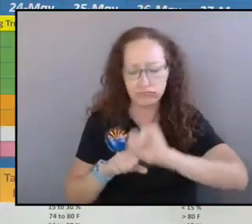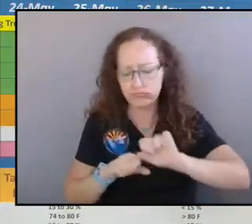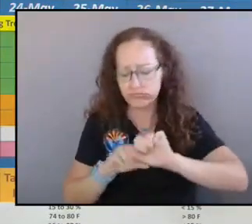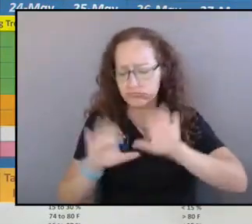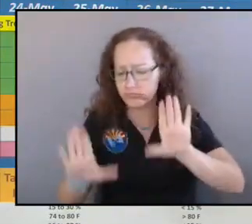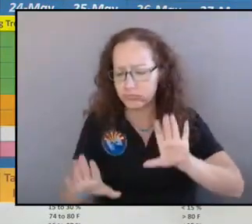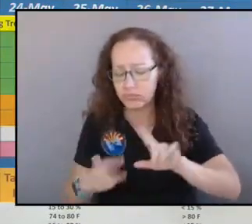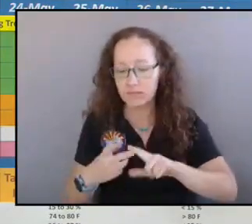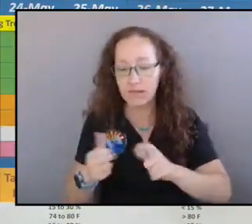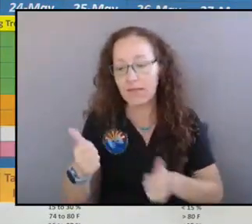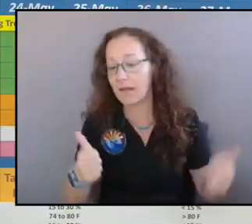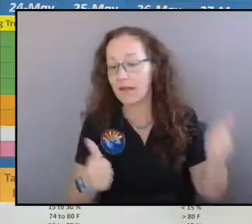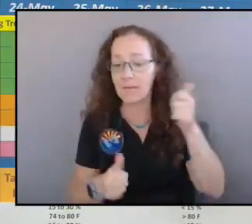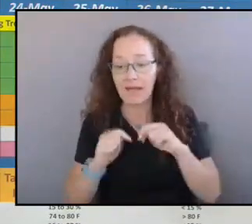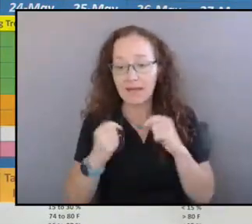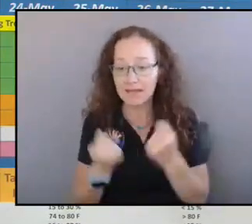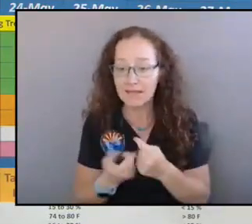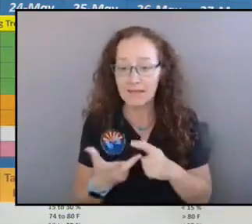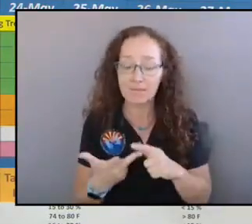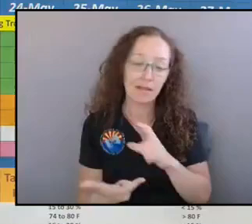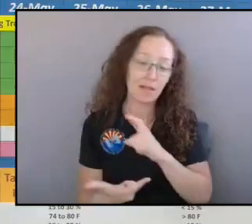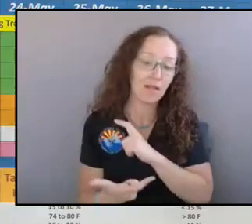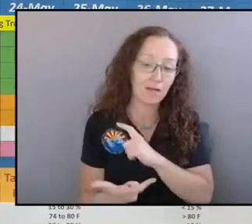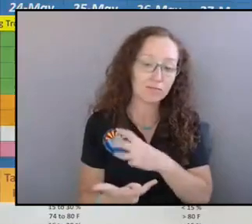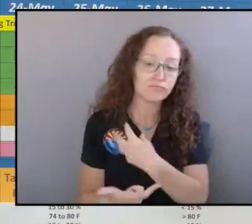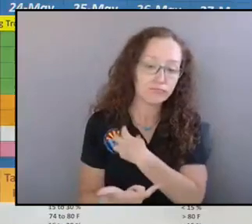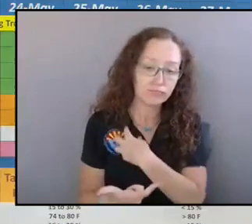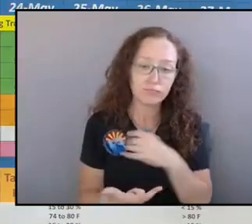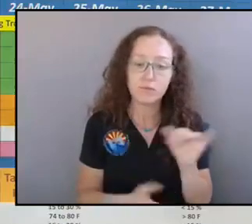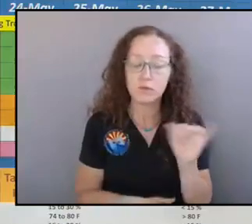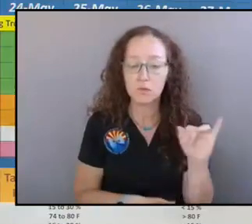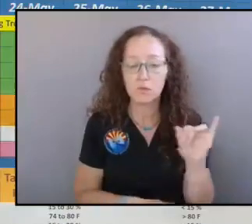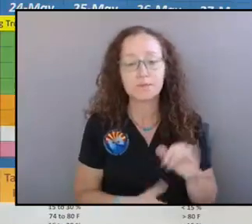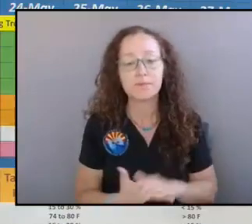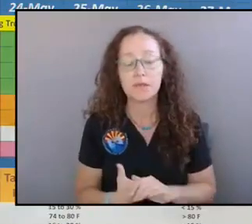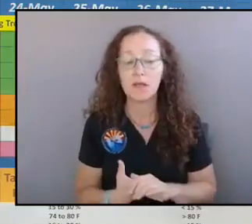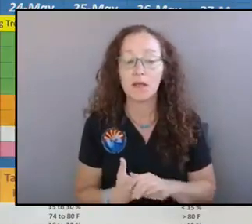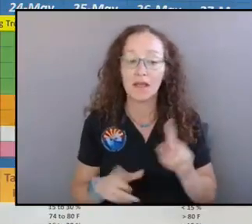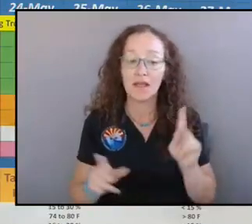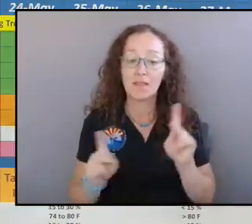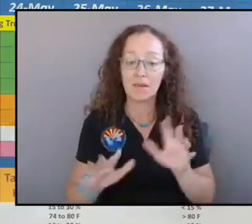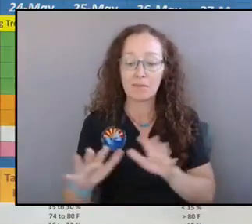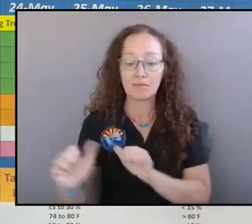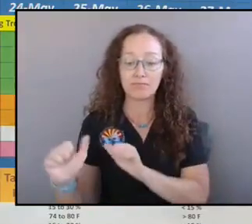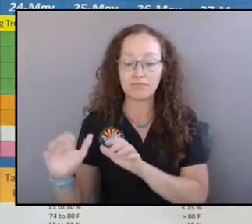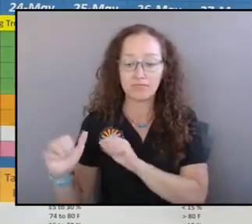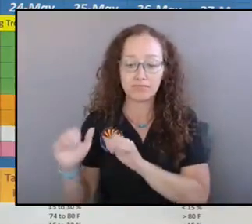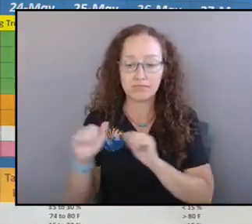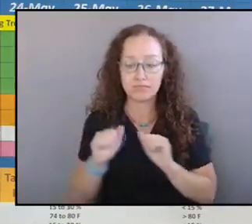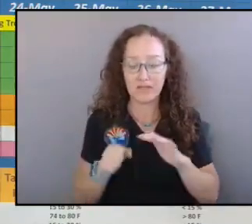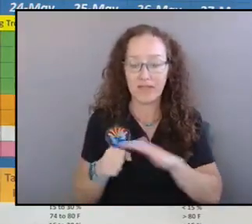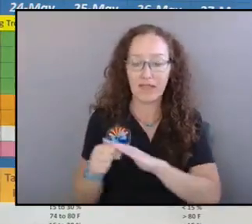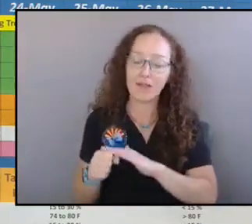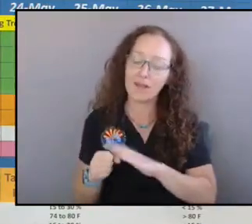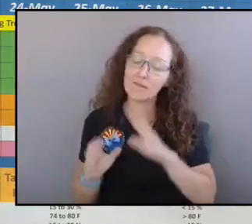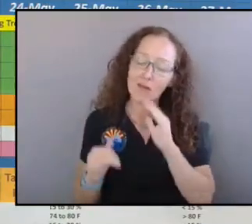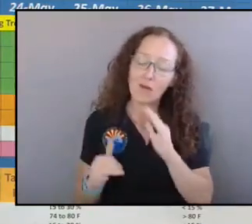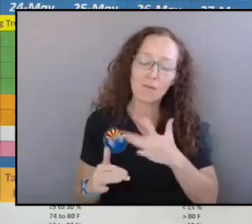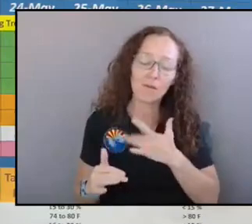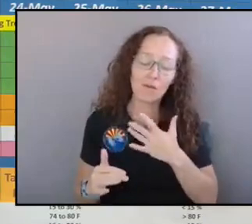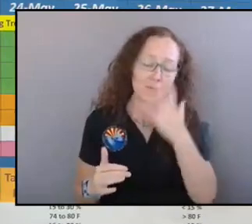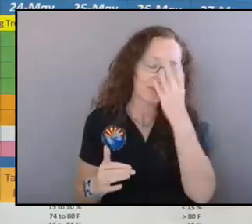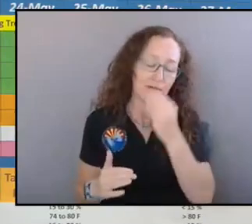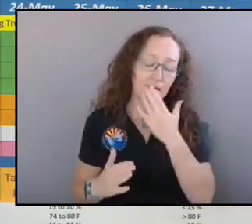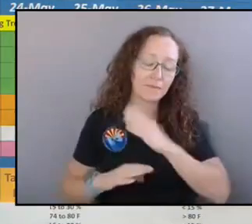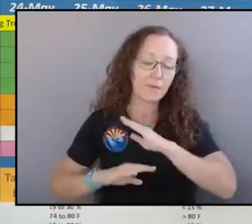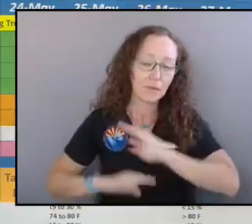law enforcement. I hope everyone in the evacuation area sleep better tonight with the information I've